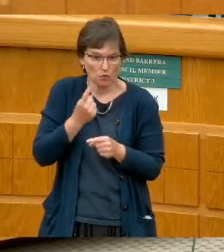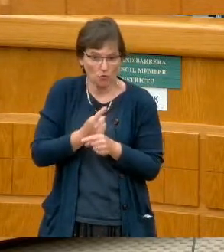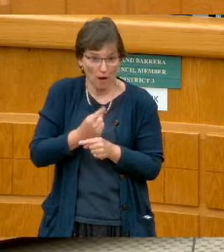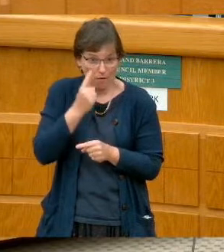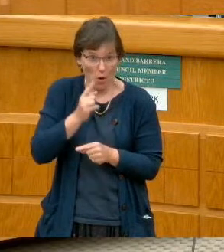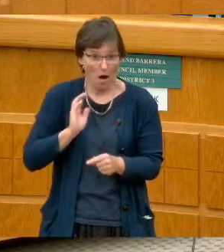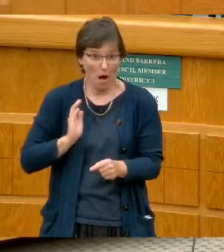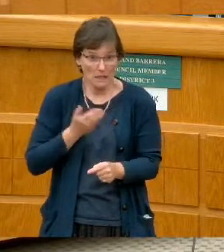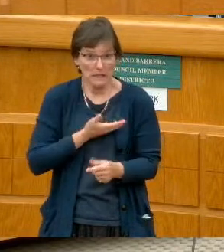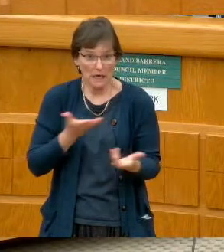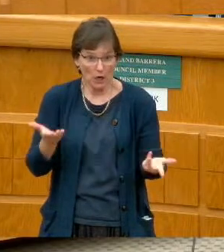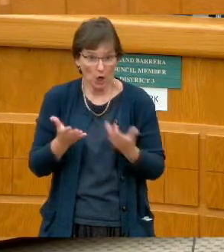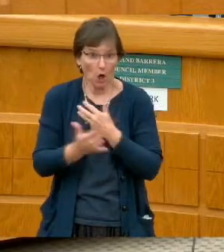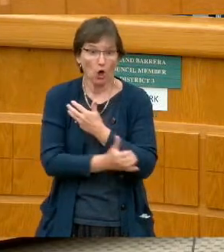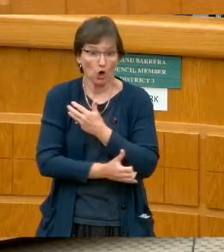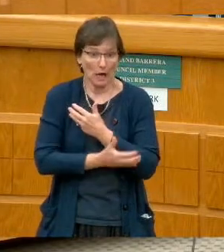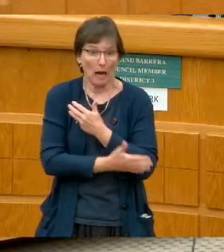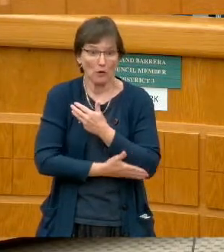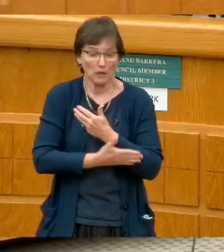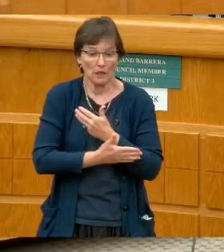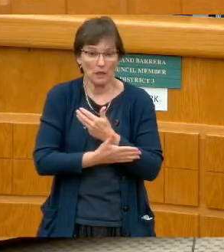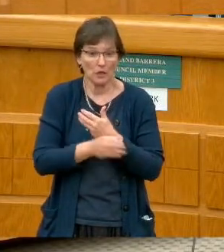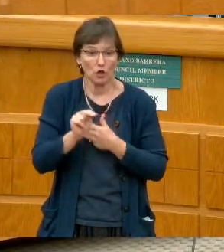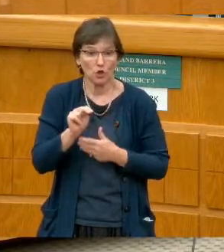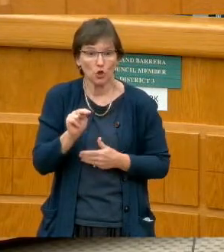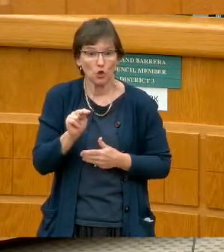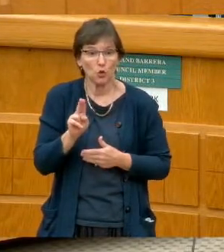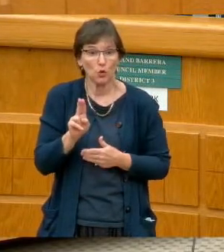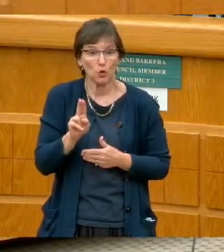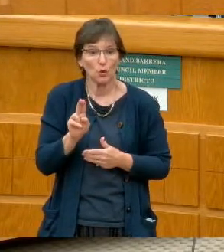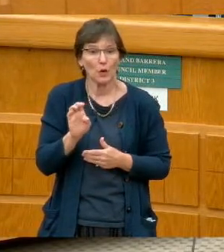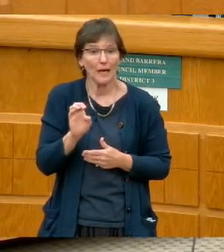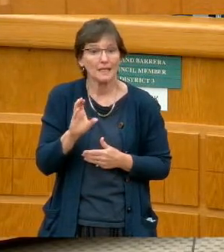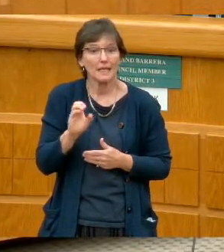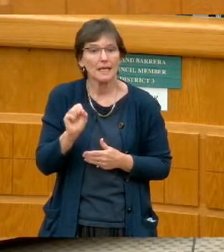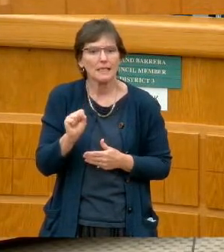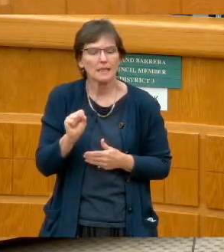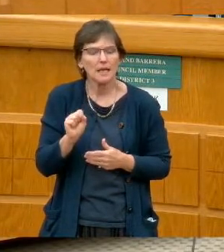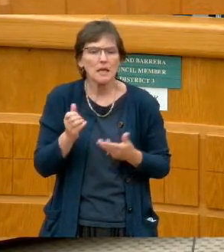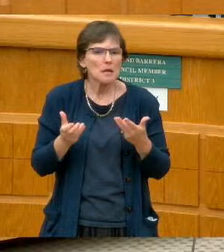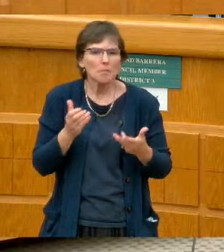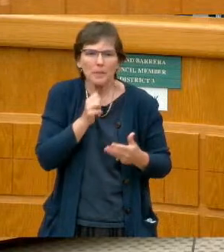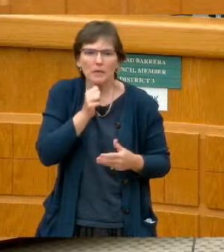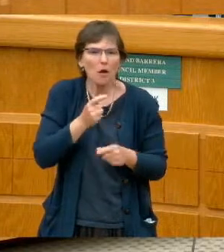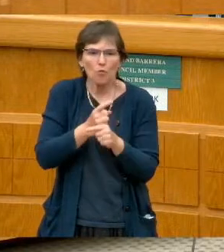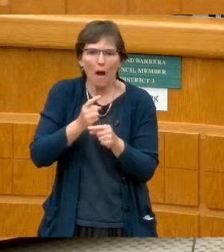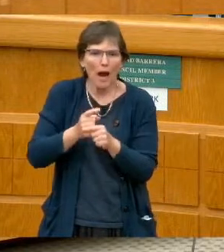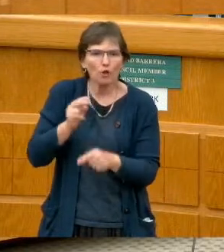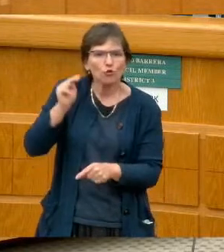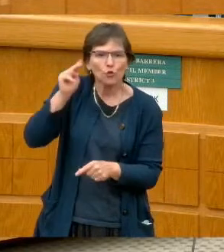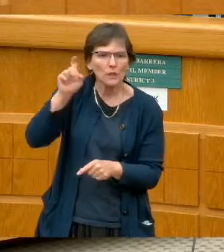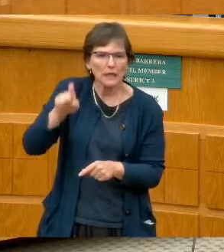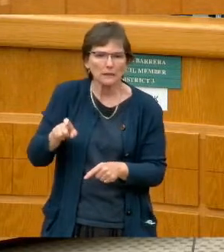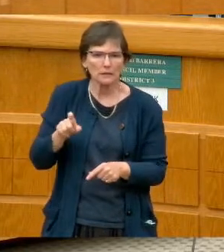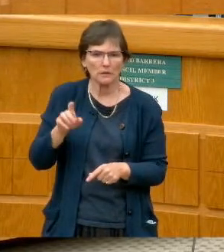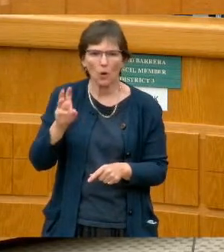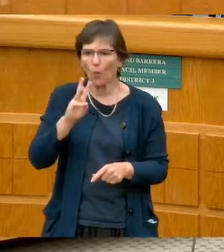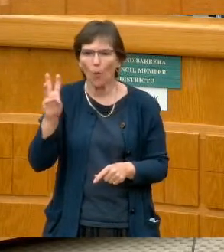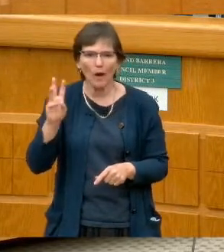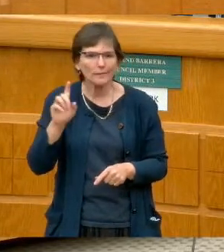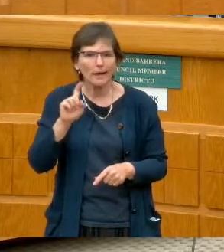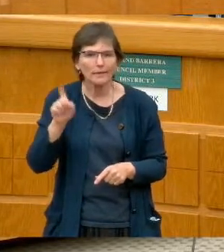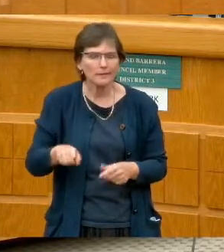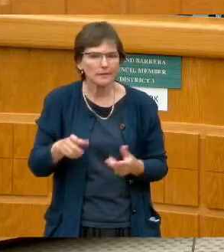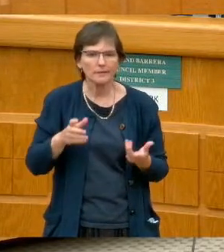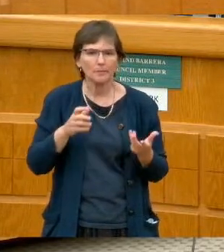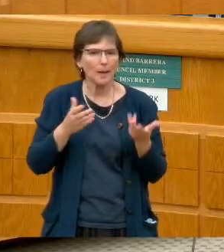our community. Because what's right for us in Nueces may not be right in West Texas or